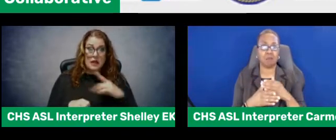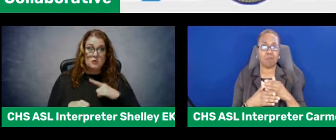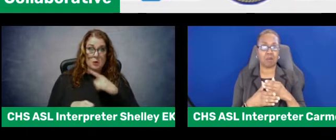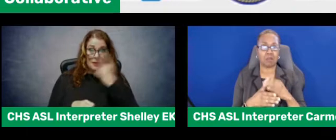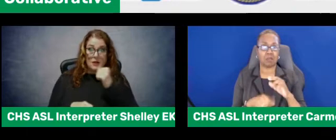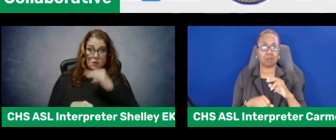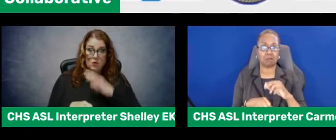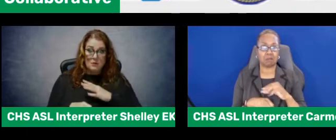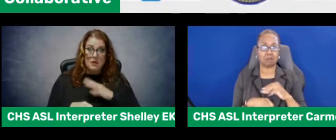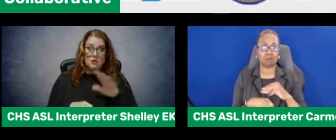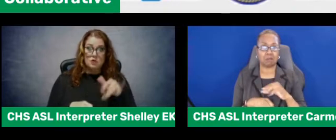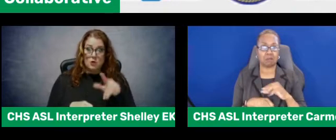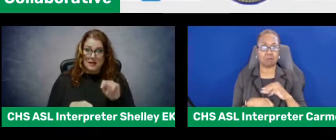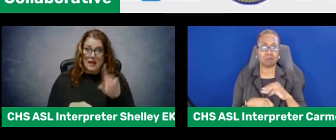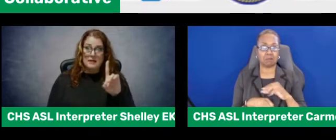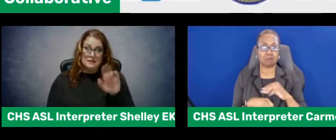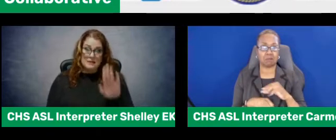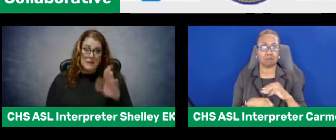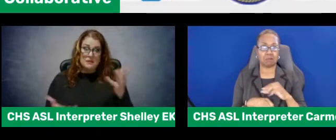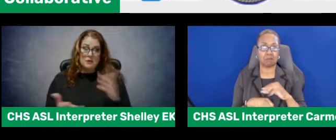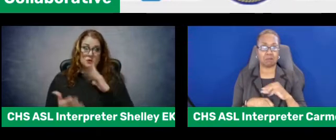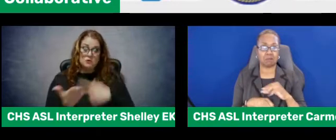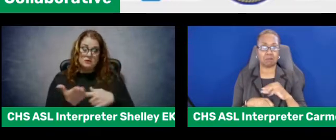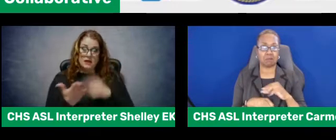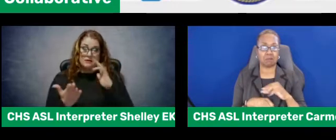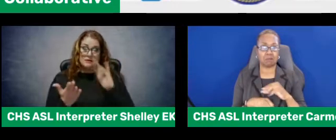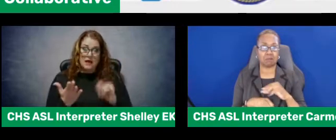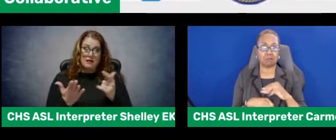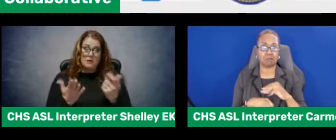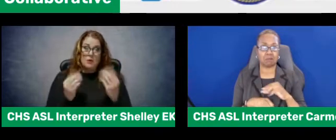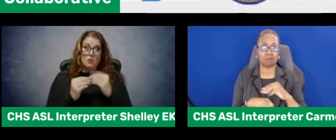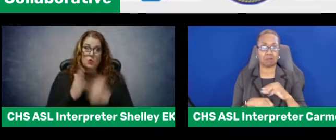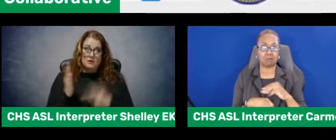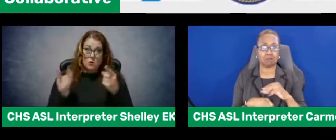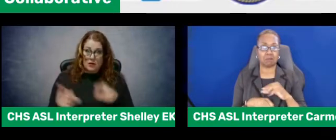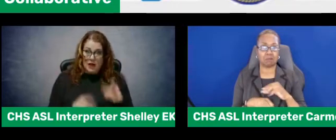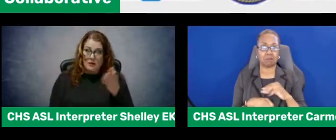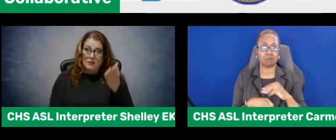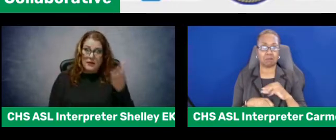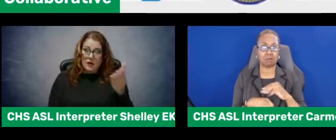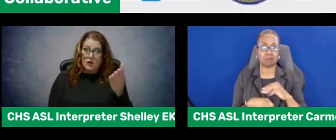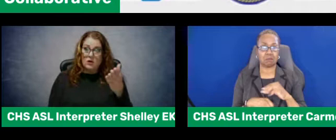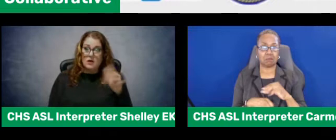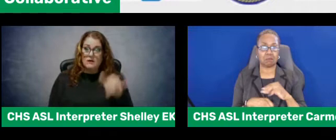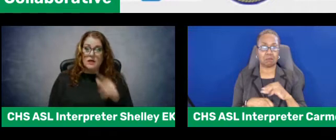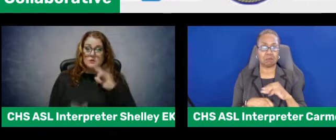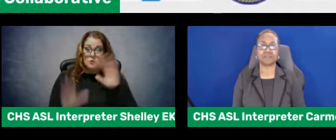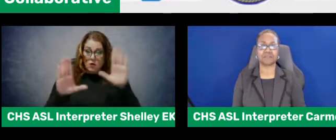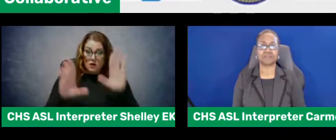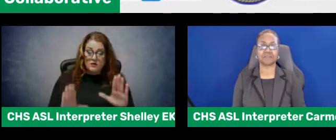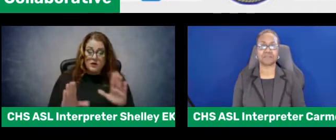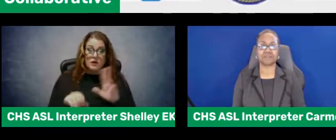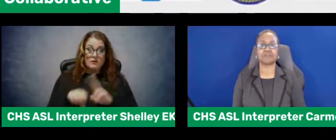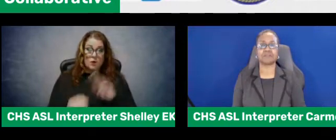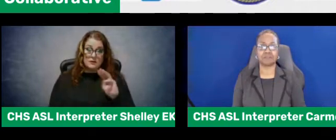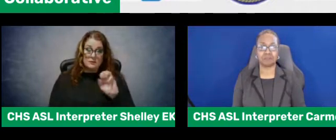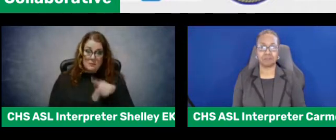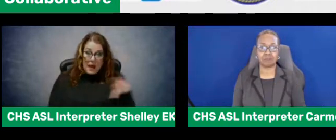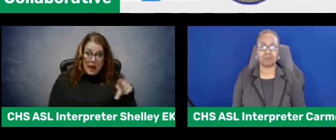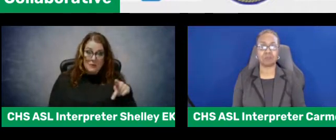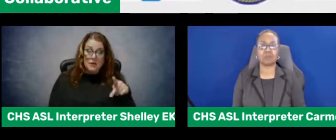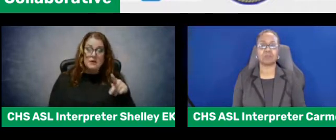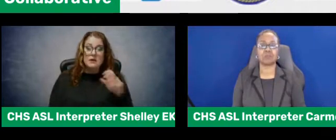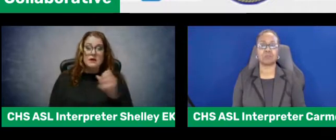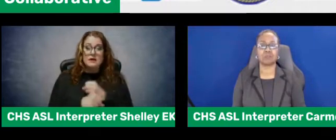which Deb Upshaw is here to talk a little bit about what's going on there, which is wonderful. Of course, MAP, the Salvation